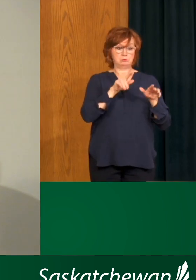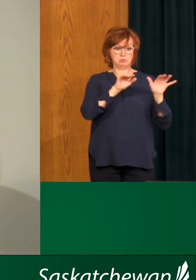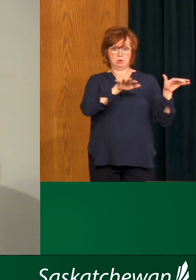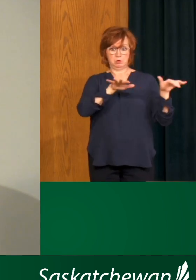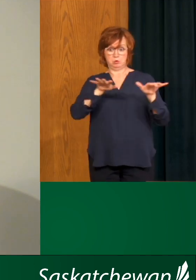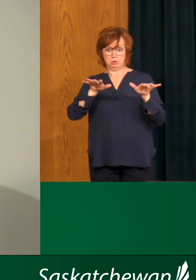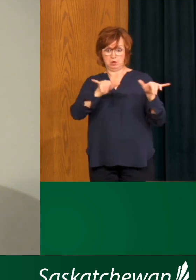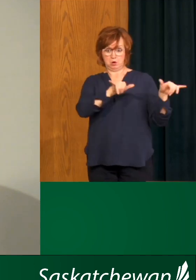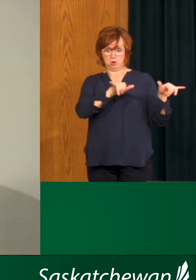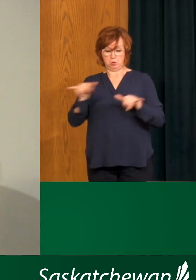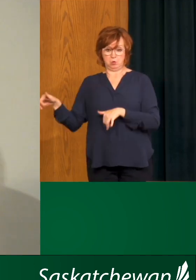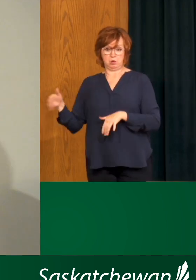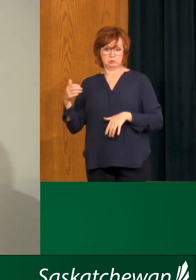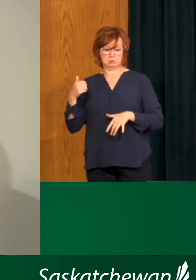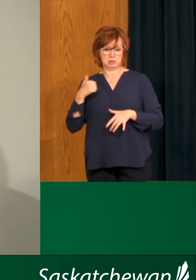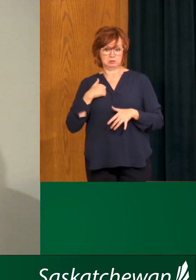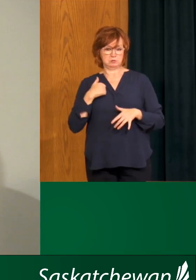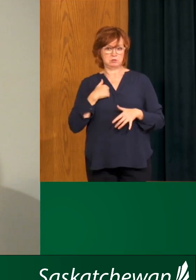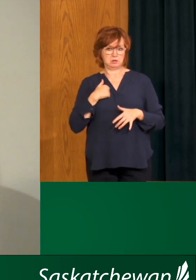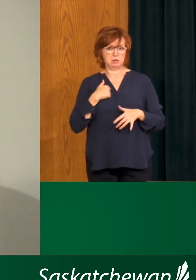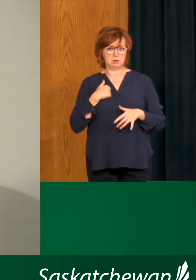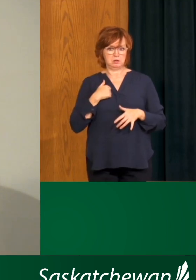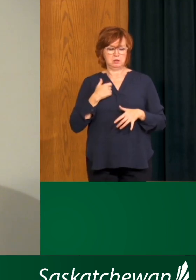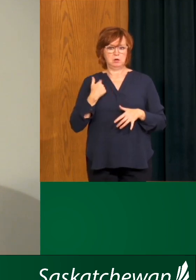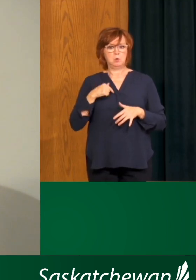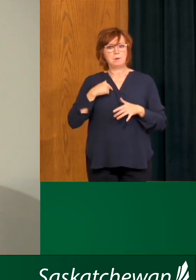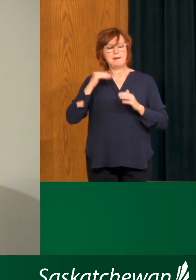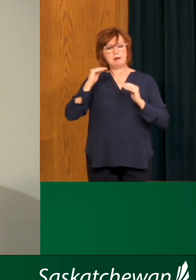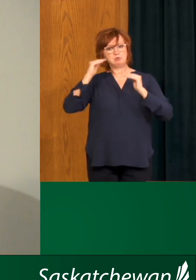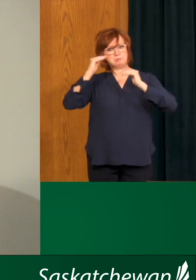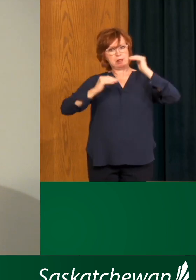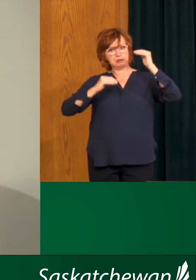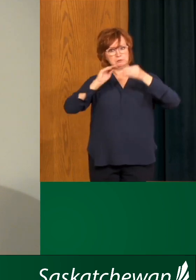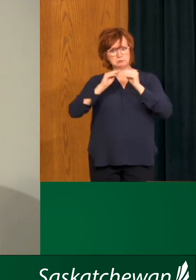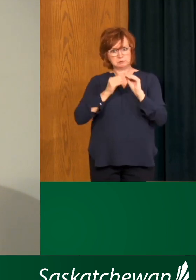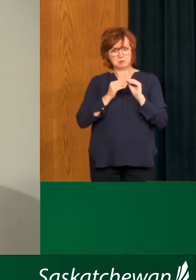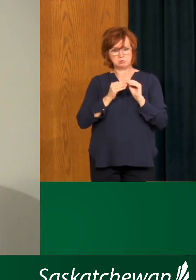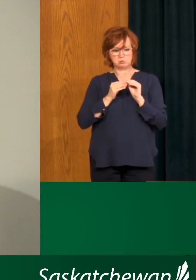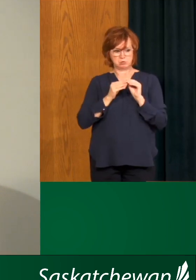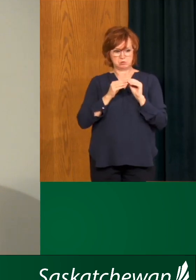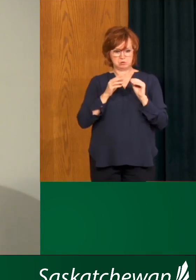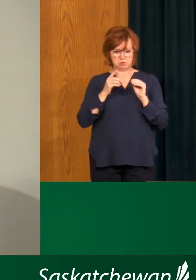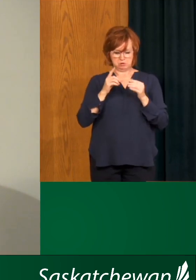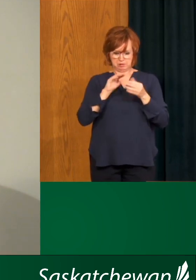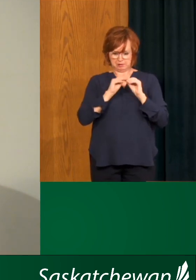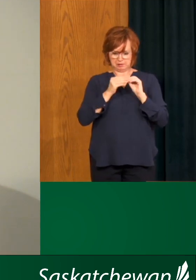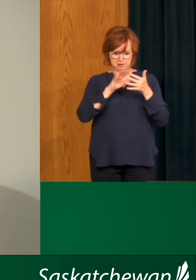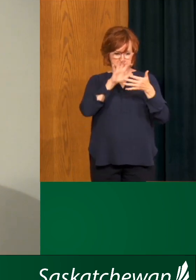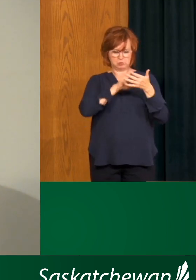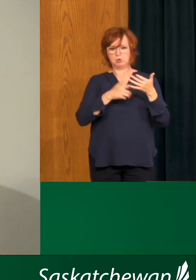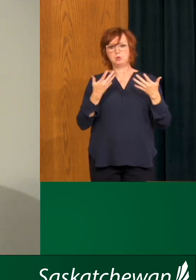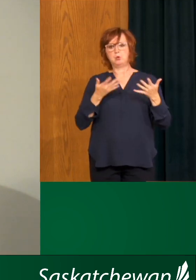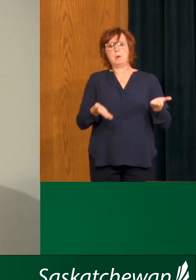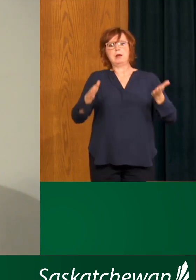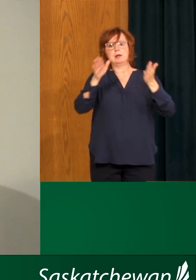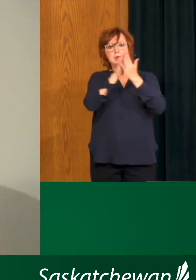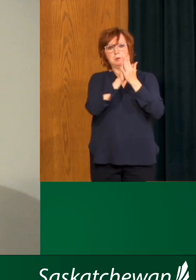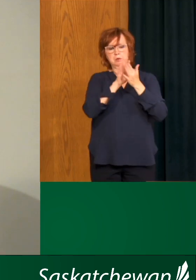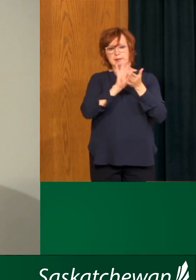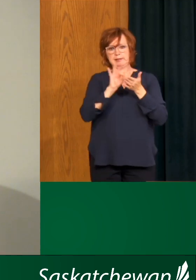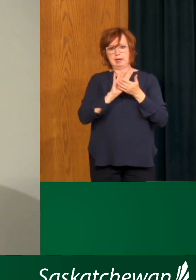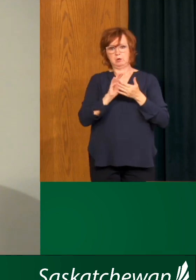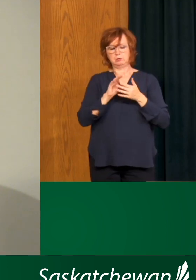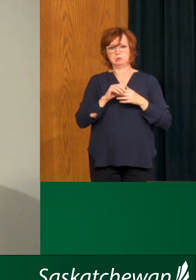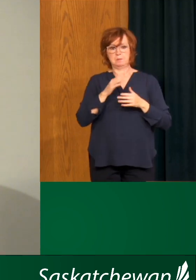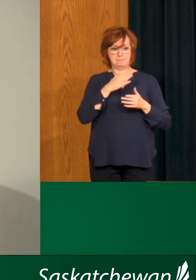we accept and give back cases in a uniform manner just to avoid that double counting. But we have to